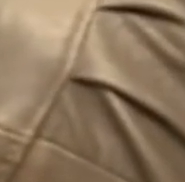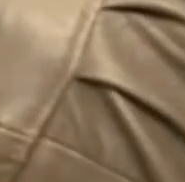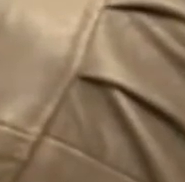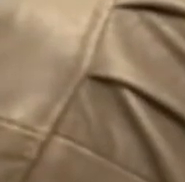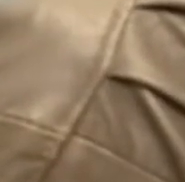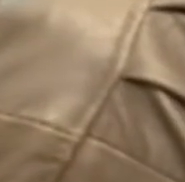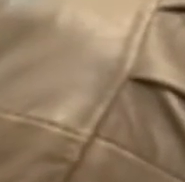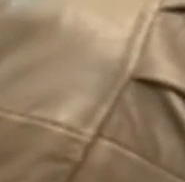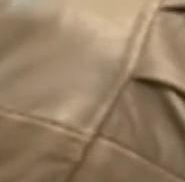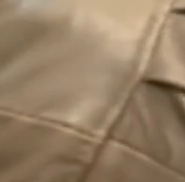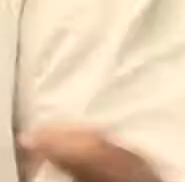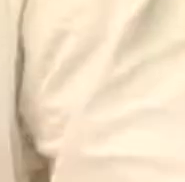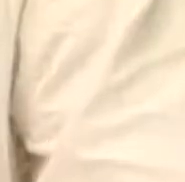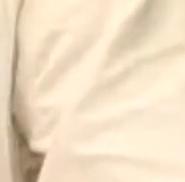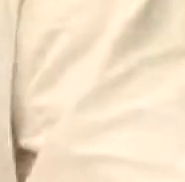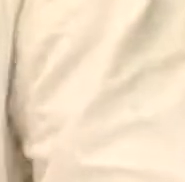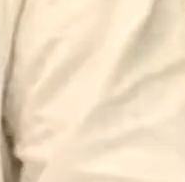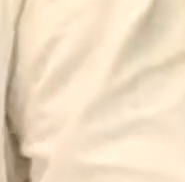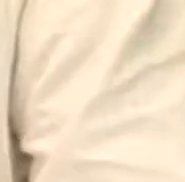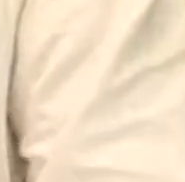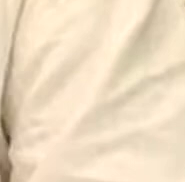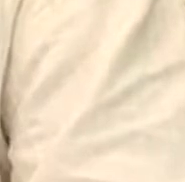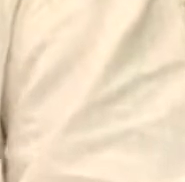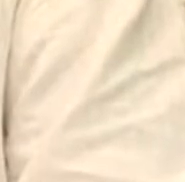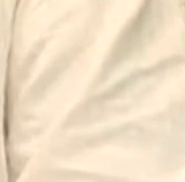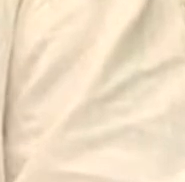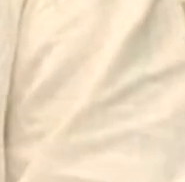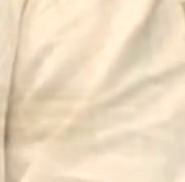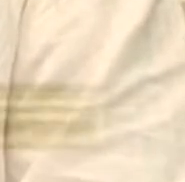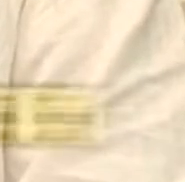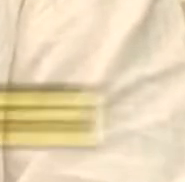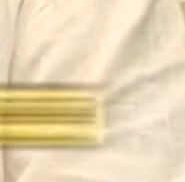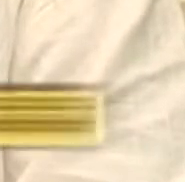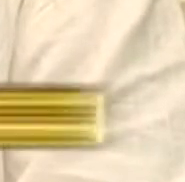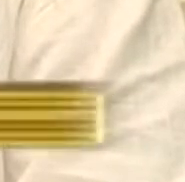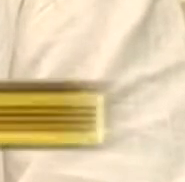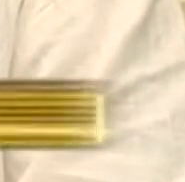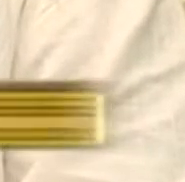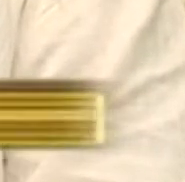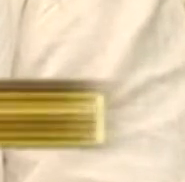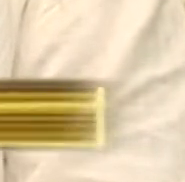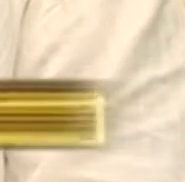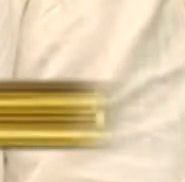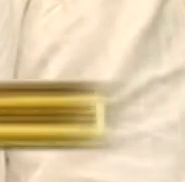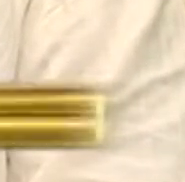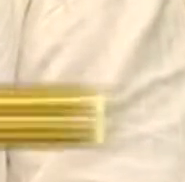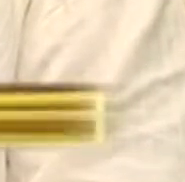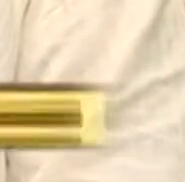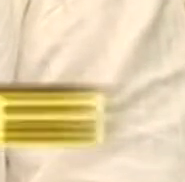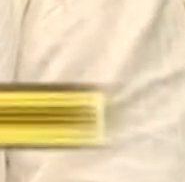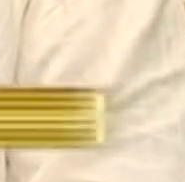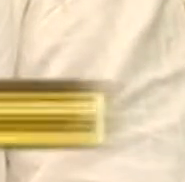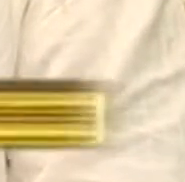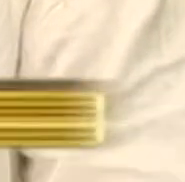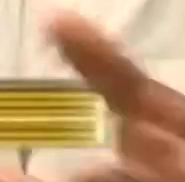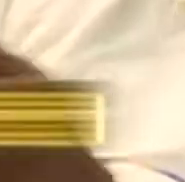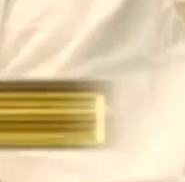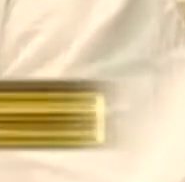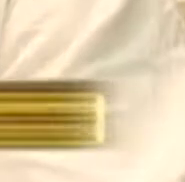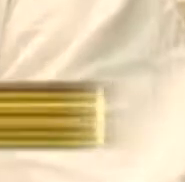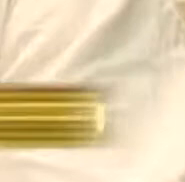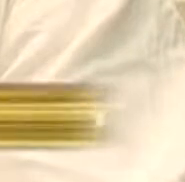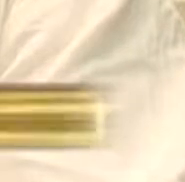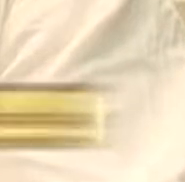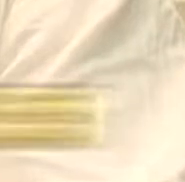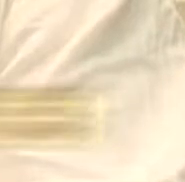had the Tikka workshop right now. We had nearly all the tribes incorporated